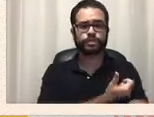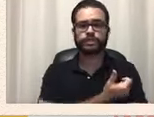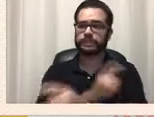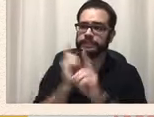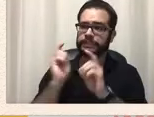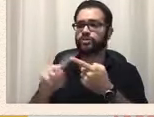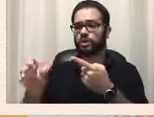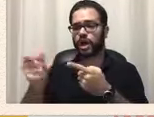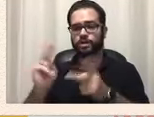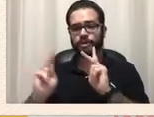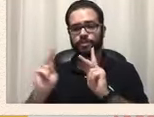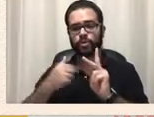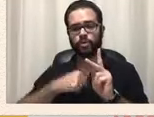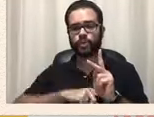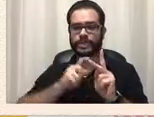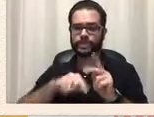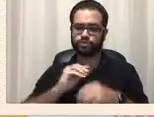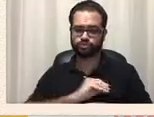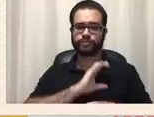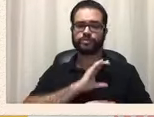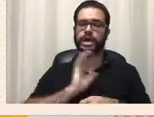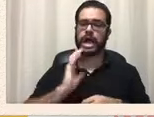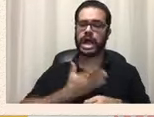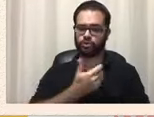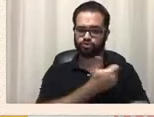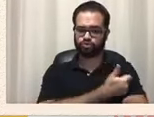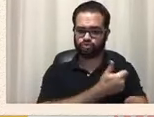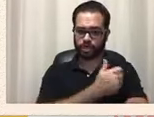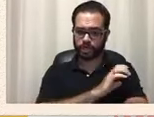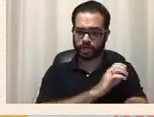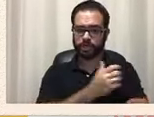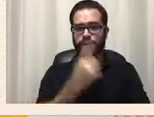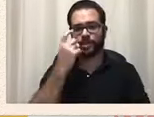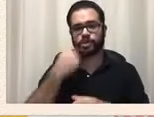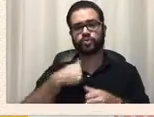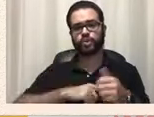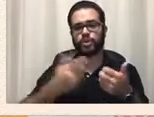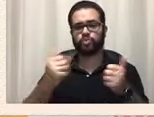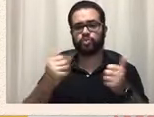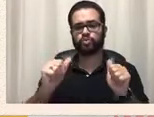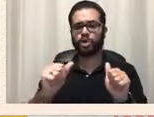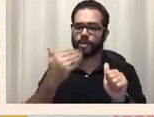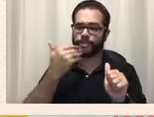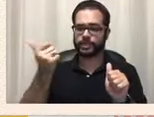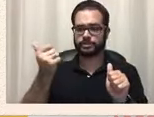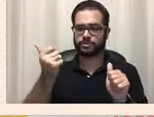strength because we want to always be our best and give them our best.